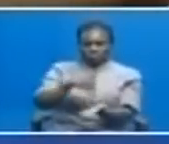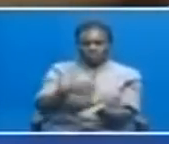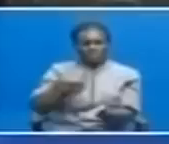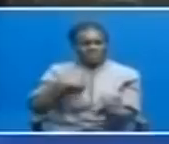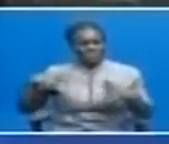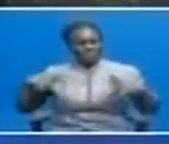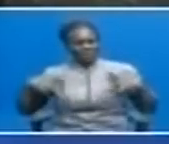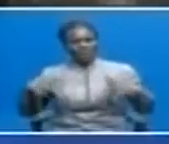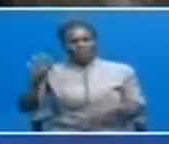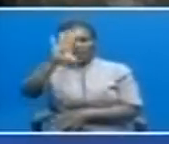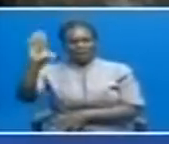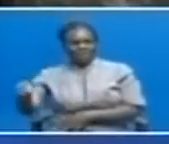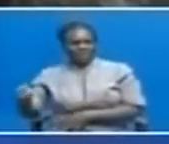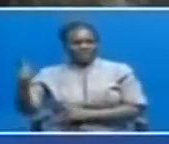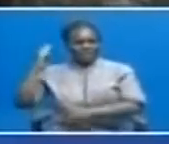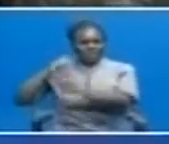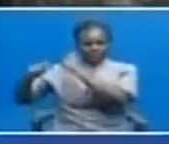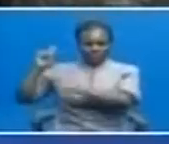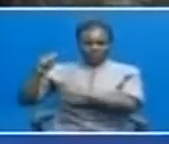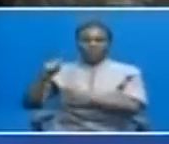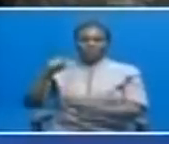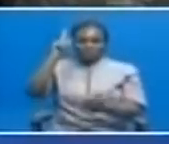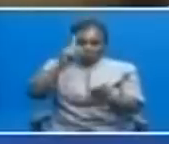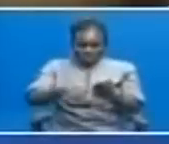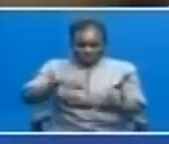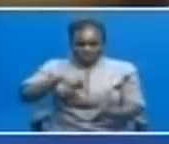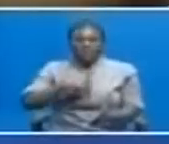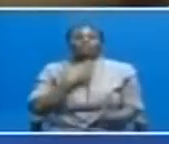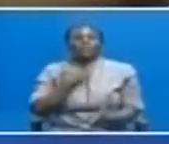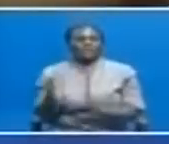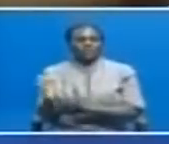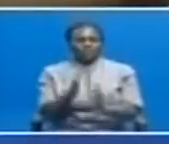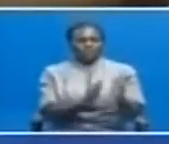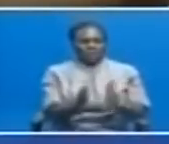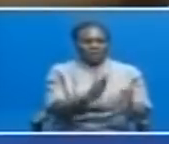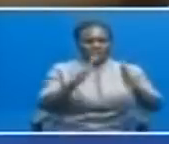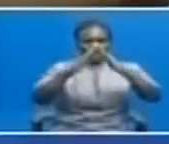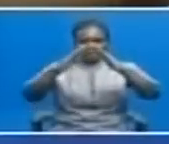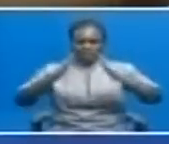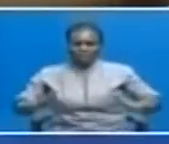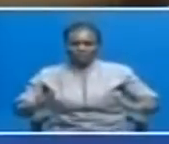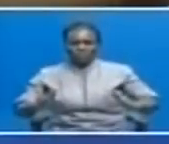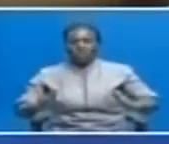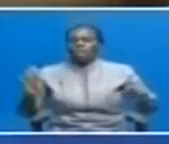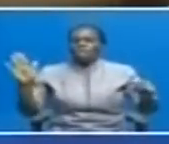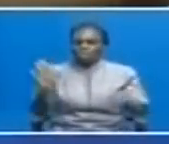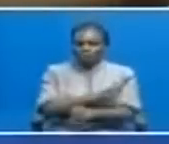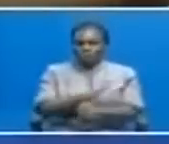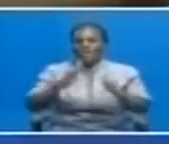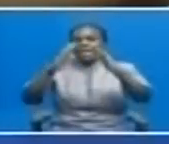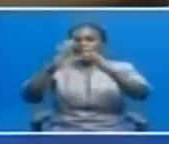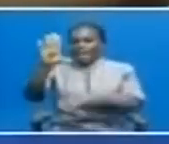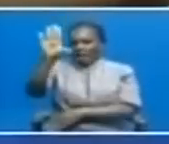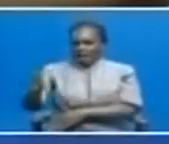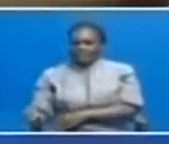African culture. This is where I want to plan the house that's totally African, which is